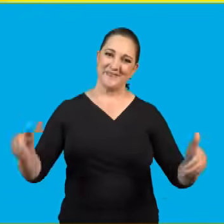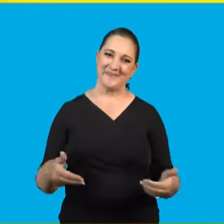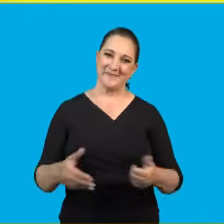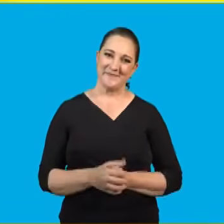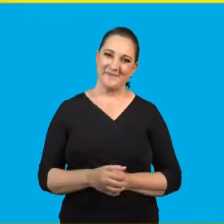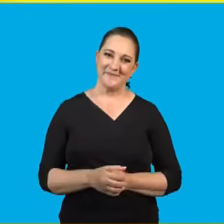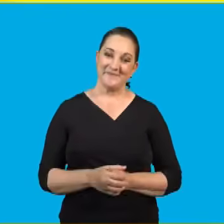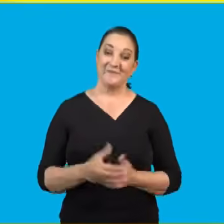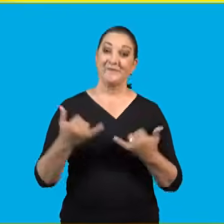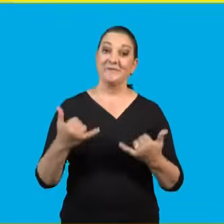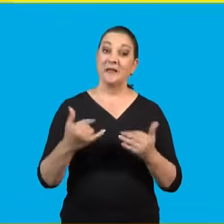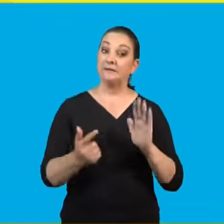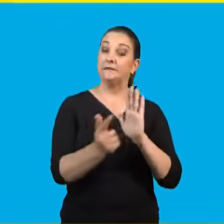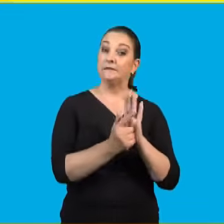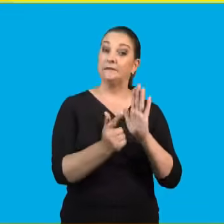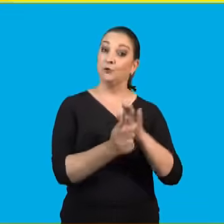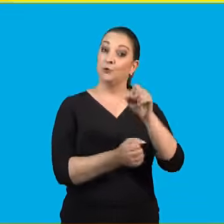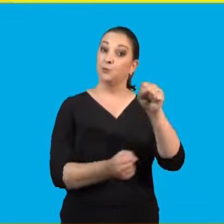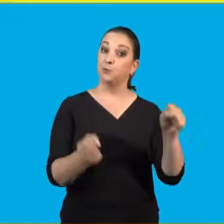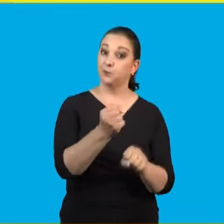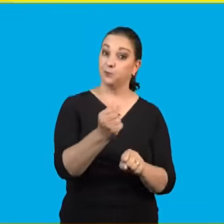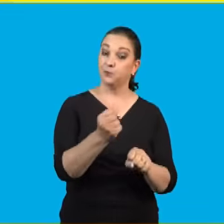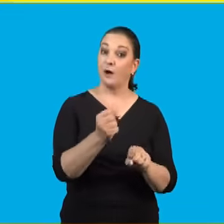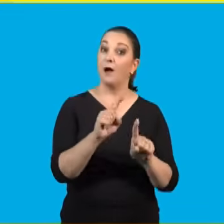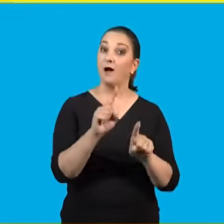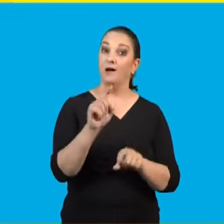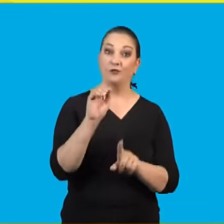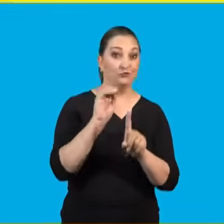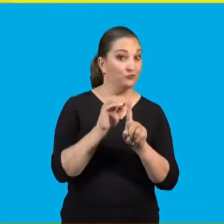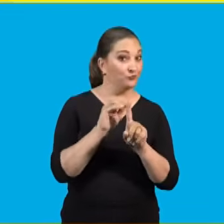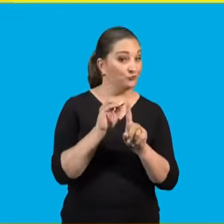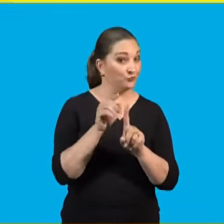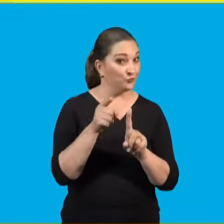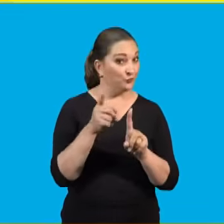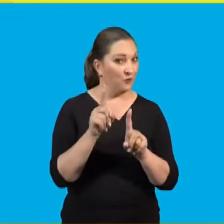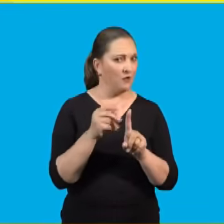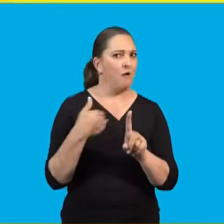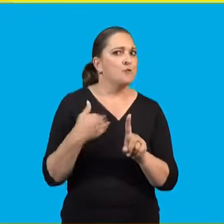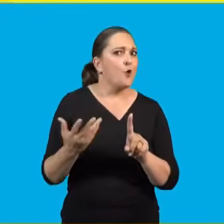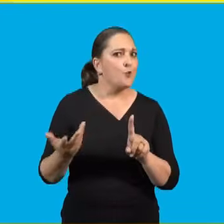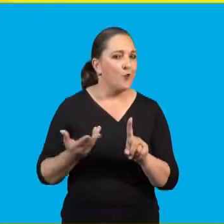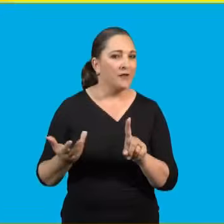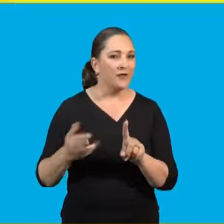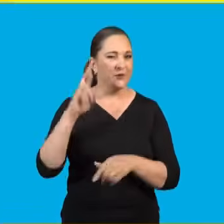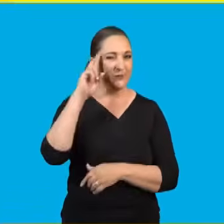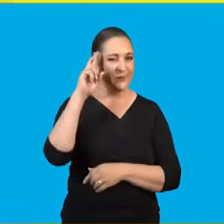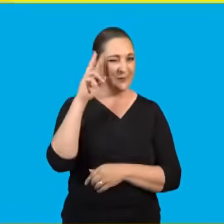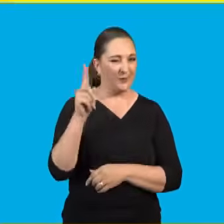Welcome back. So to conclude today's lesson, I just want to remind you of where we started.